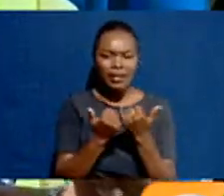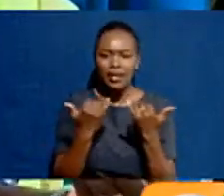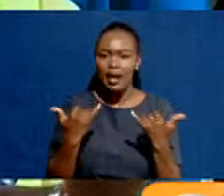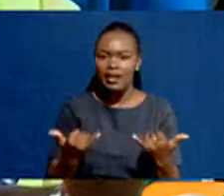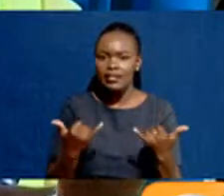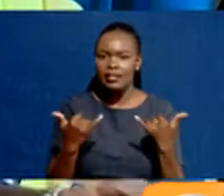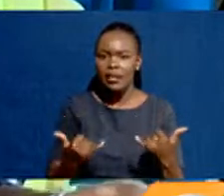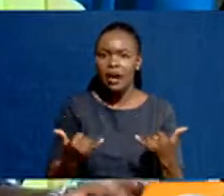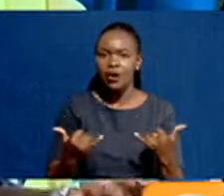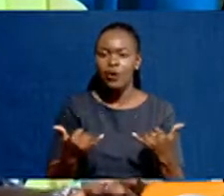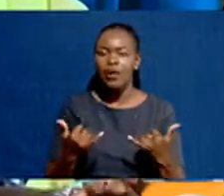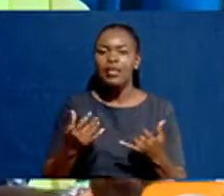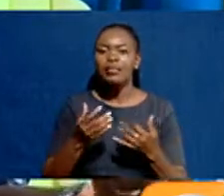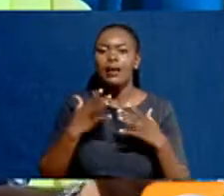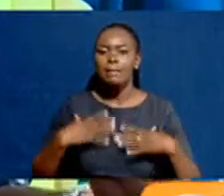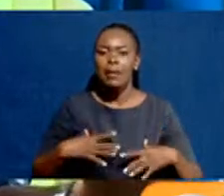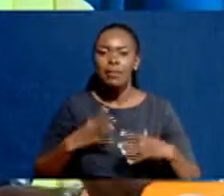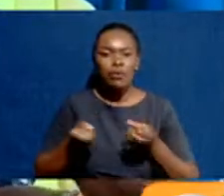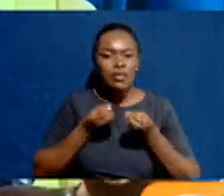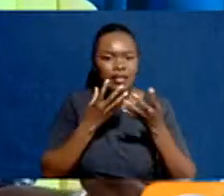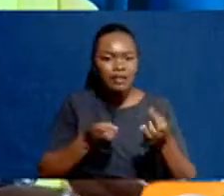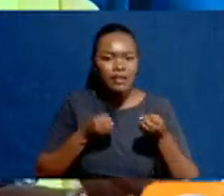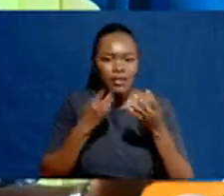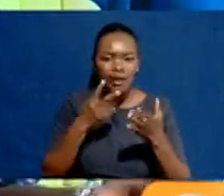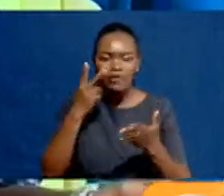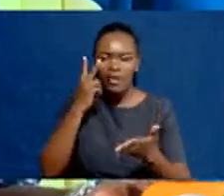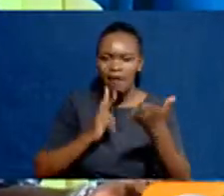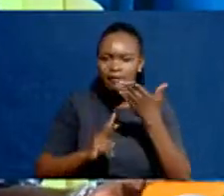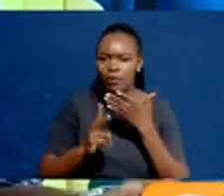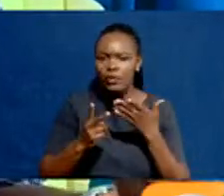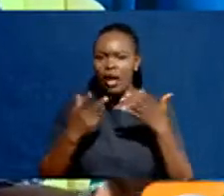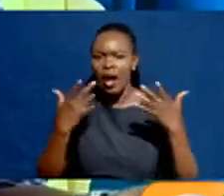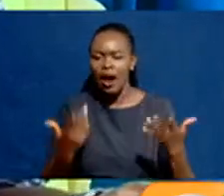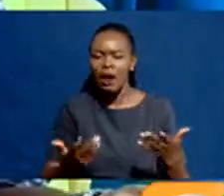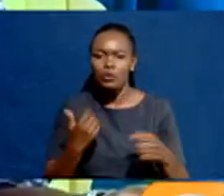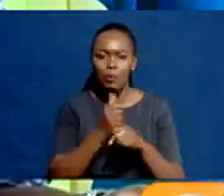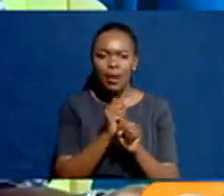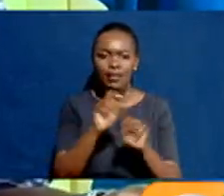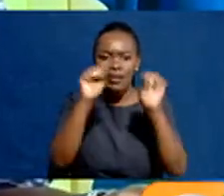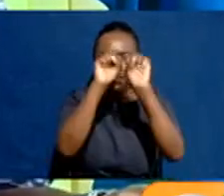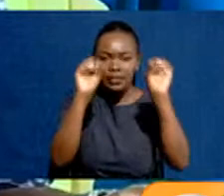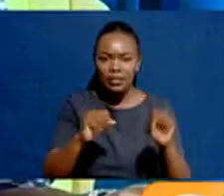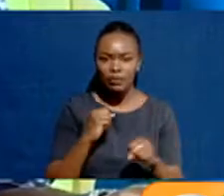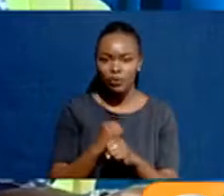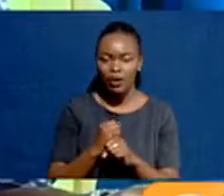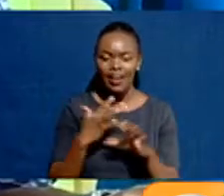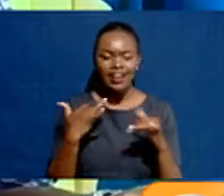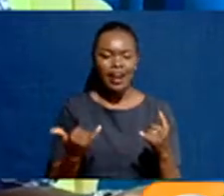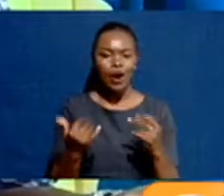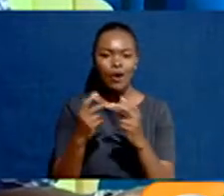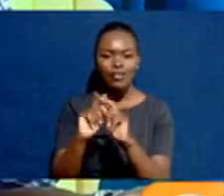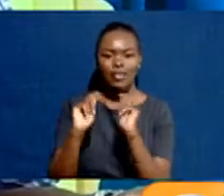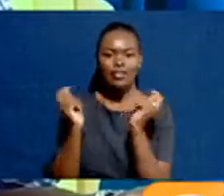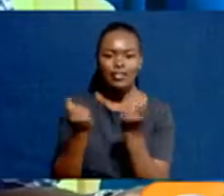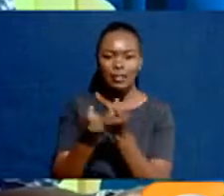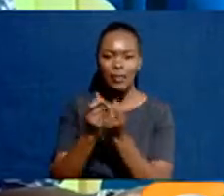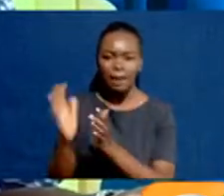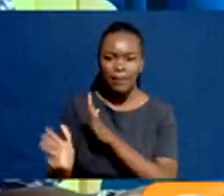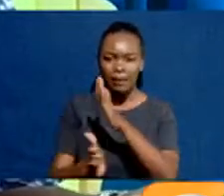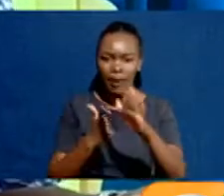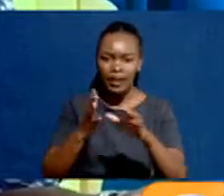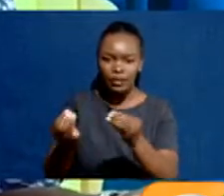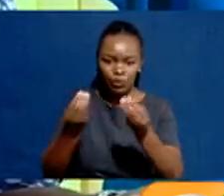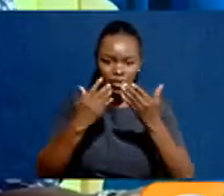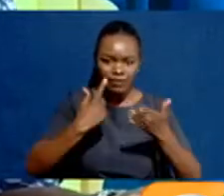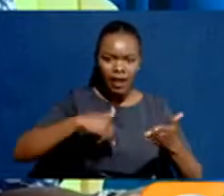they have given their views on how to make this system work. We are waiting for the final report, which will be ready